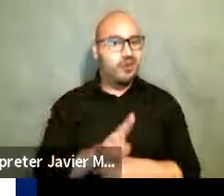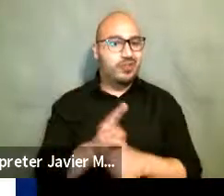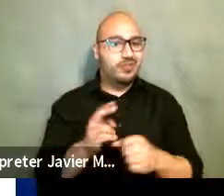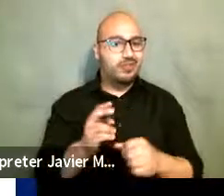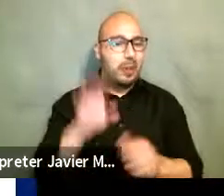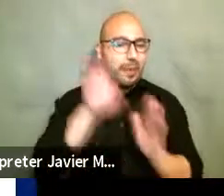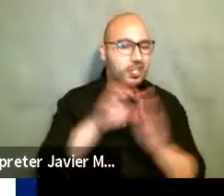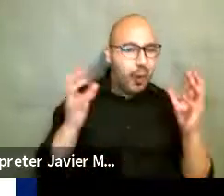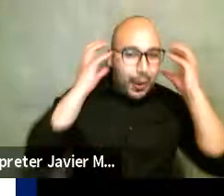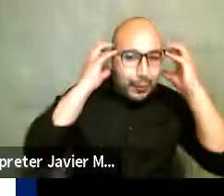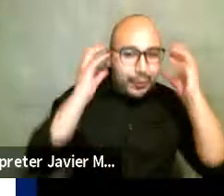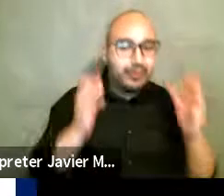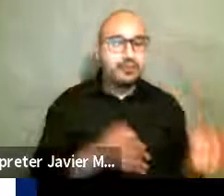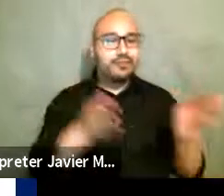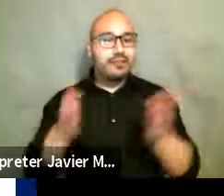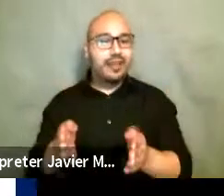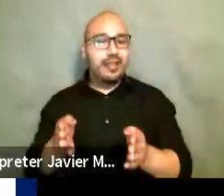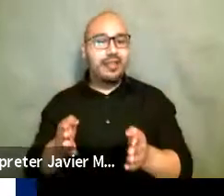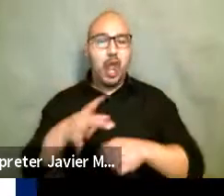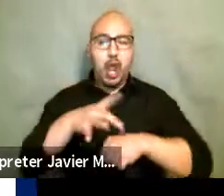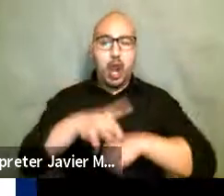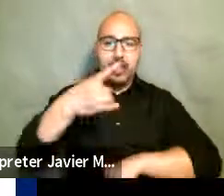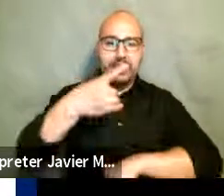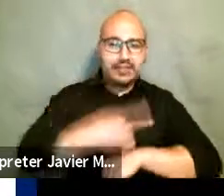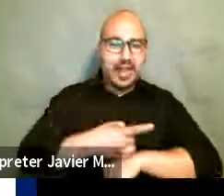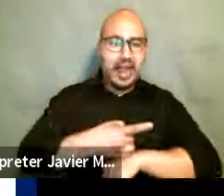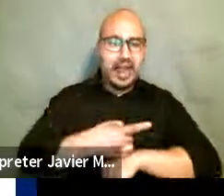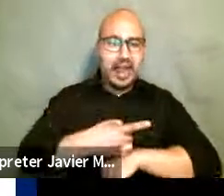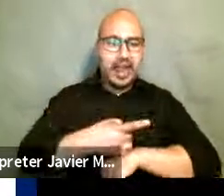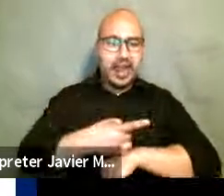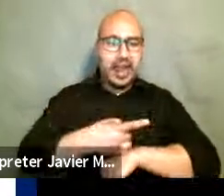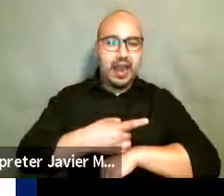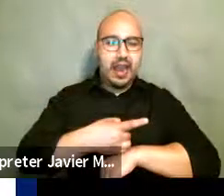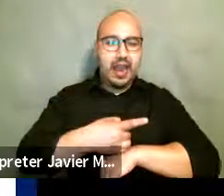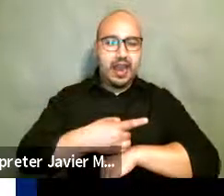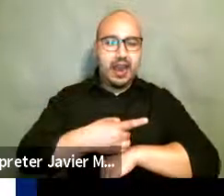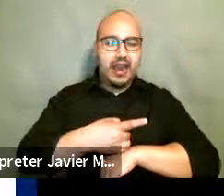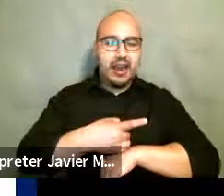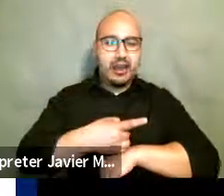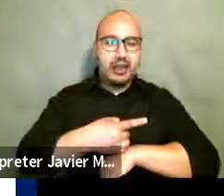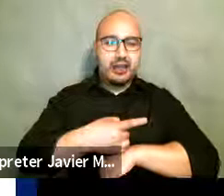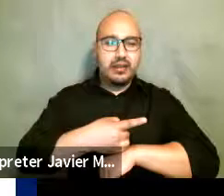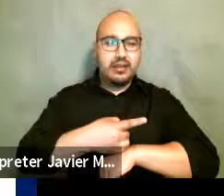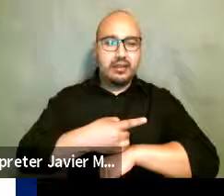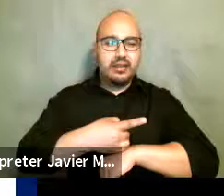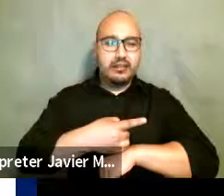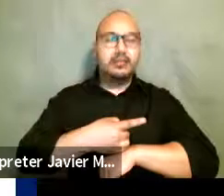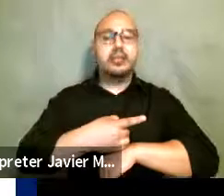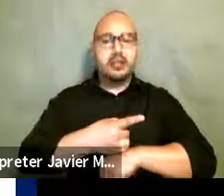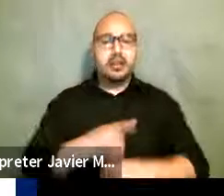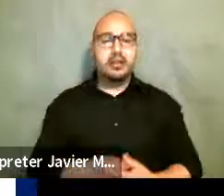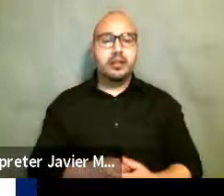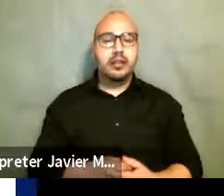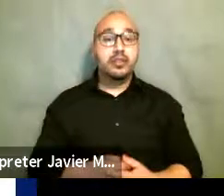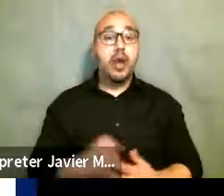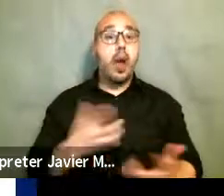again, I think that's an Earth Day one to the right. So what I'd like to suggest,